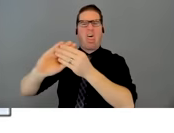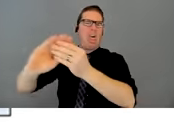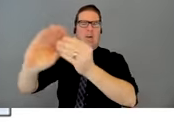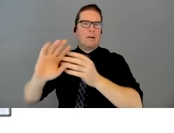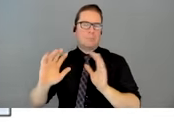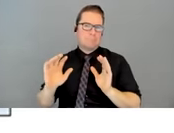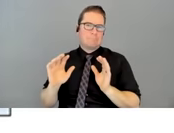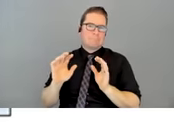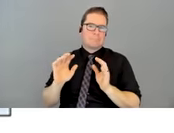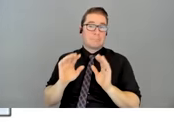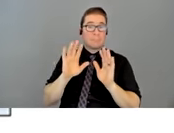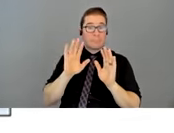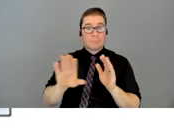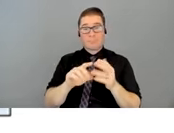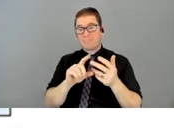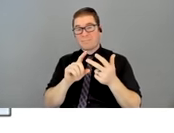more on a student's wellness.